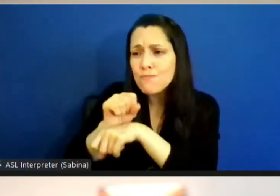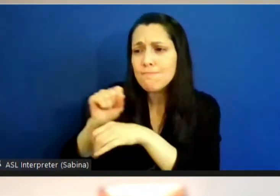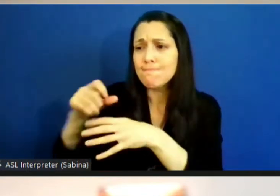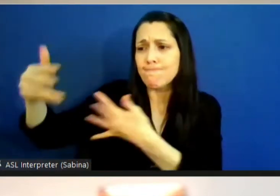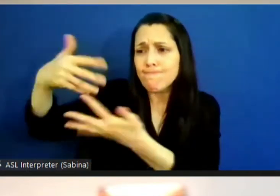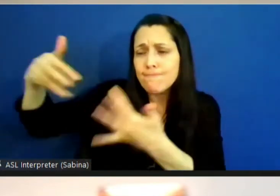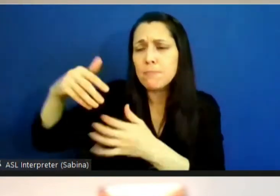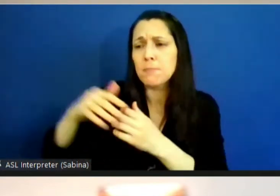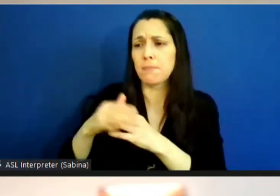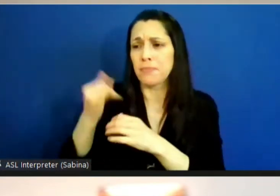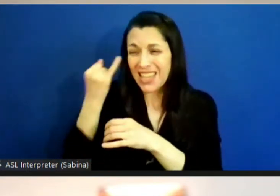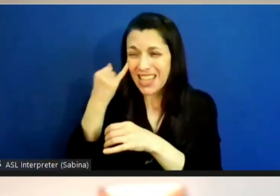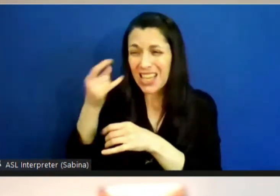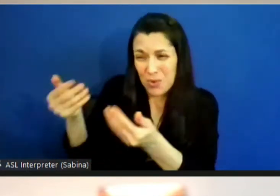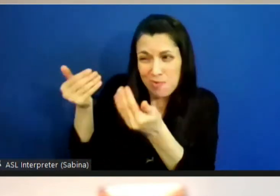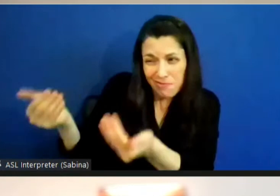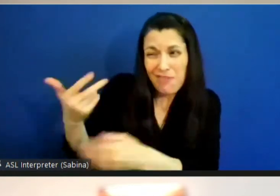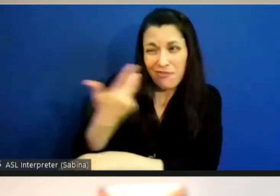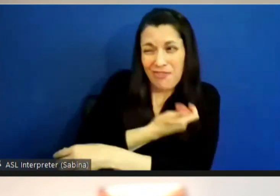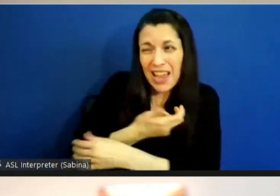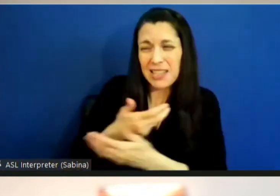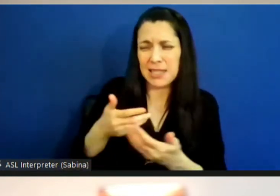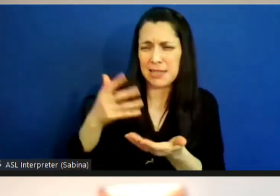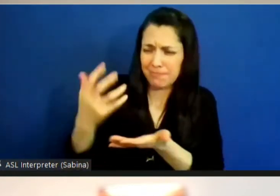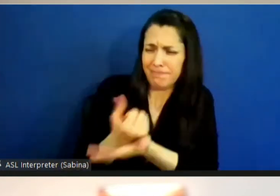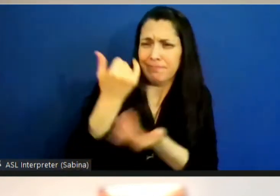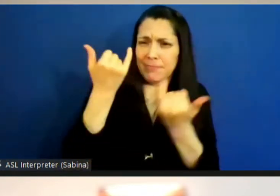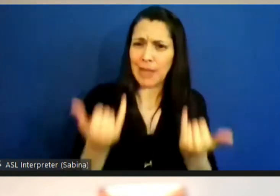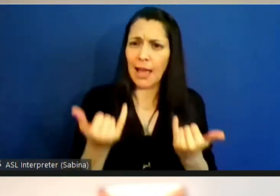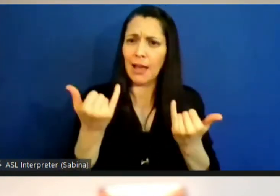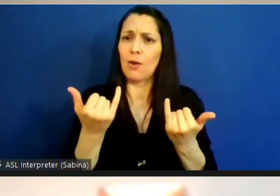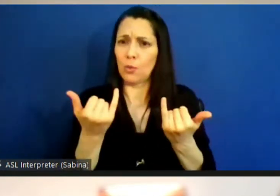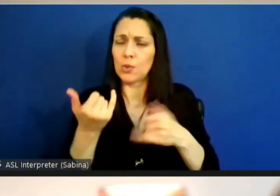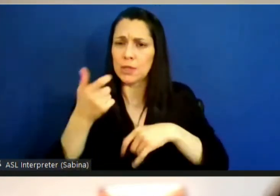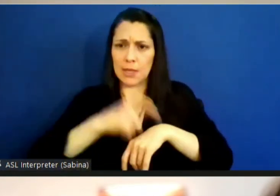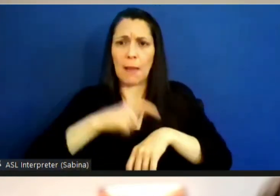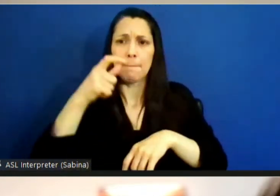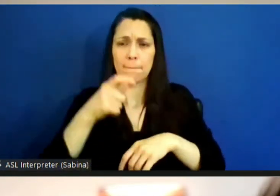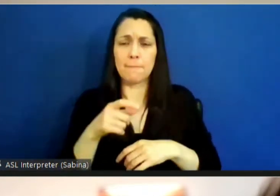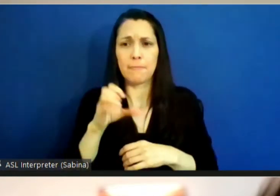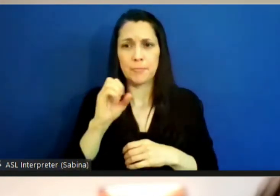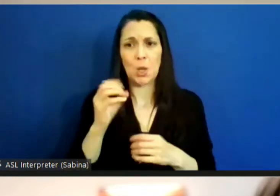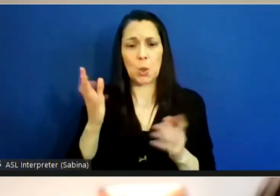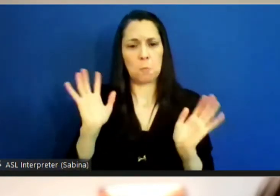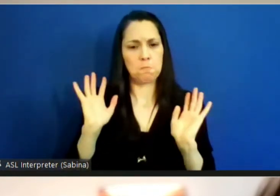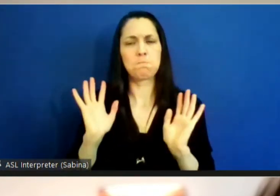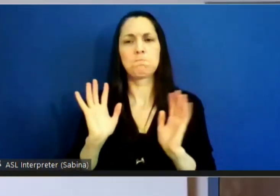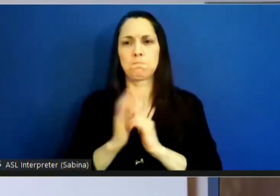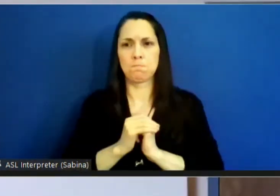vaccinated. Let's get everybody vaccinated. Now is the time. So that's what I'll leave you with.